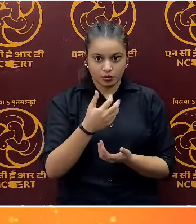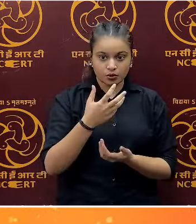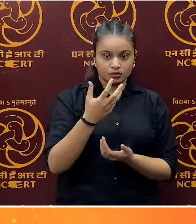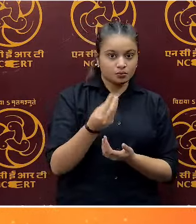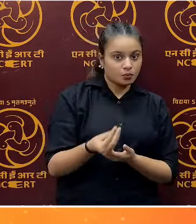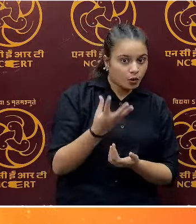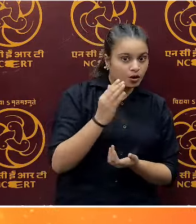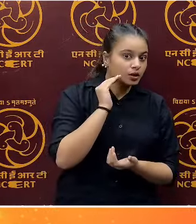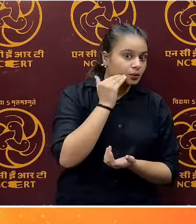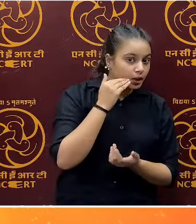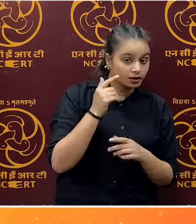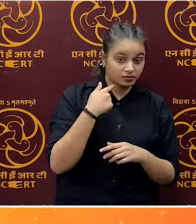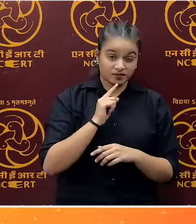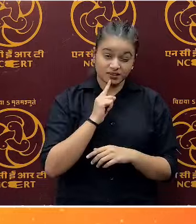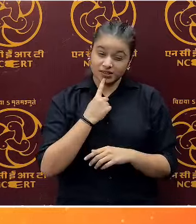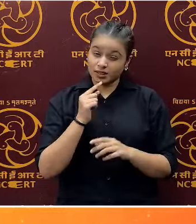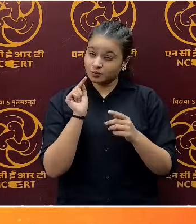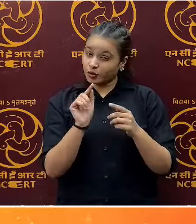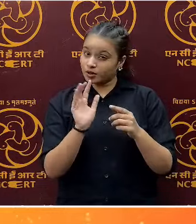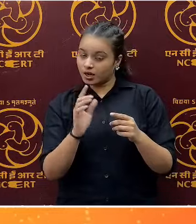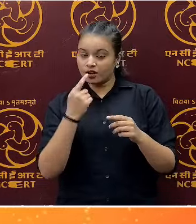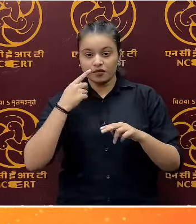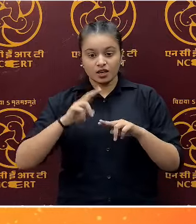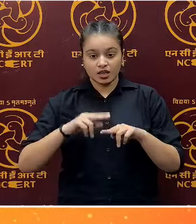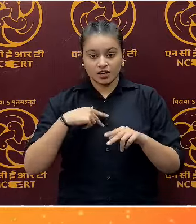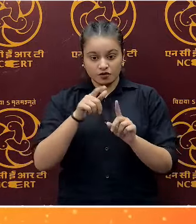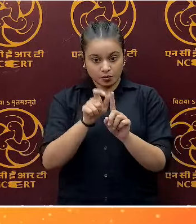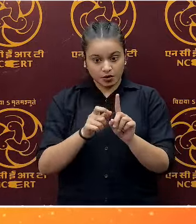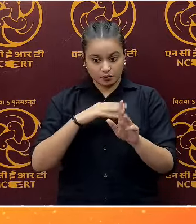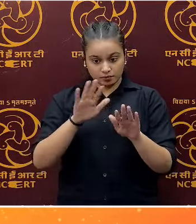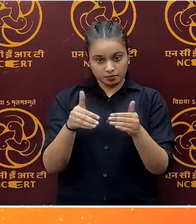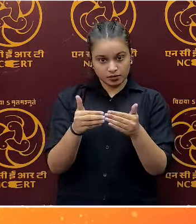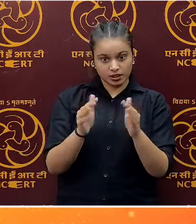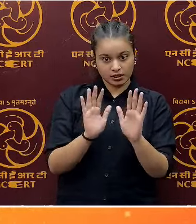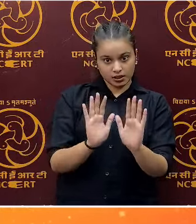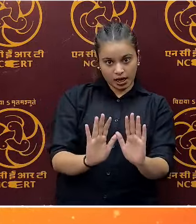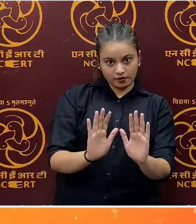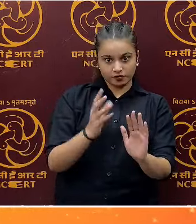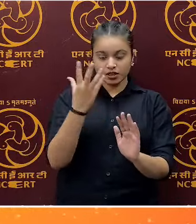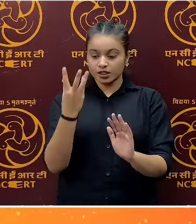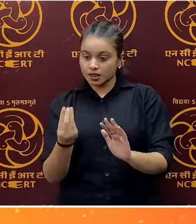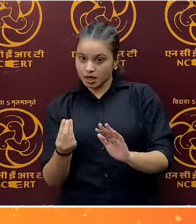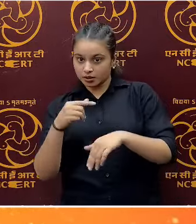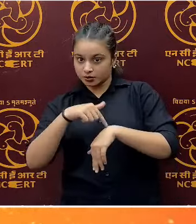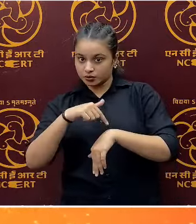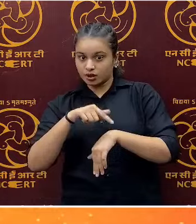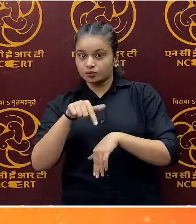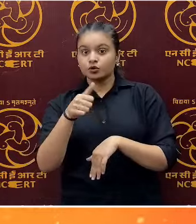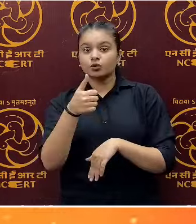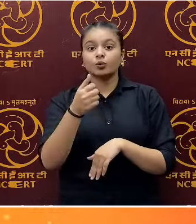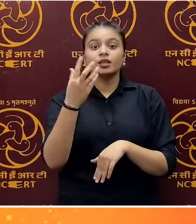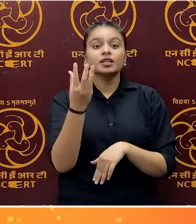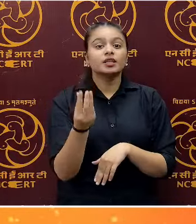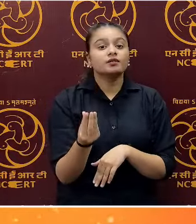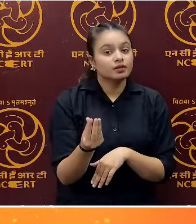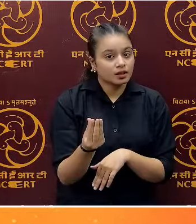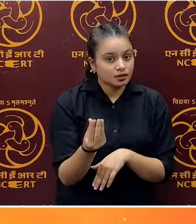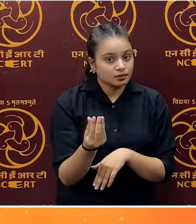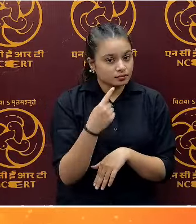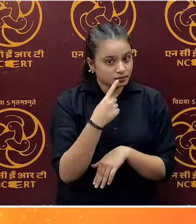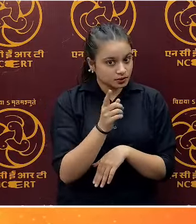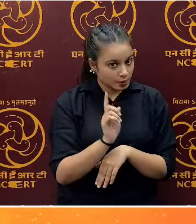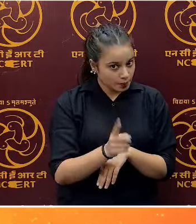part also, that if you are meeting someone at night, you are supposed to say them good evening, right? And then when you are